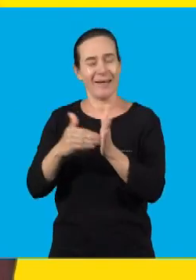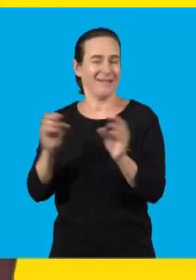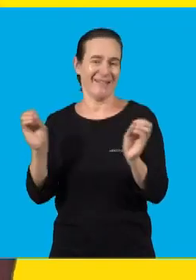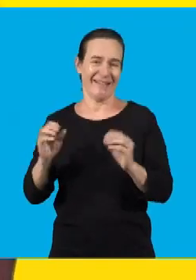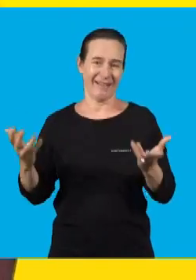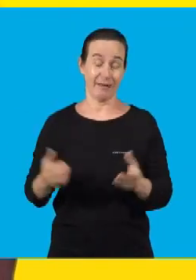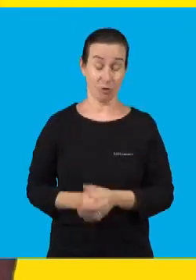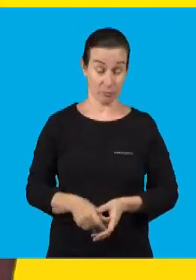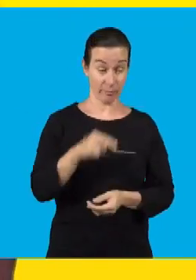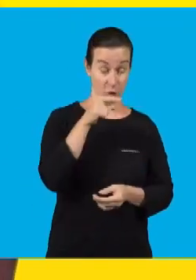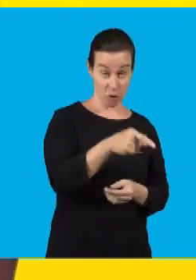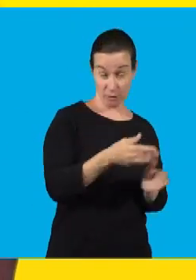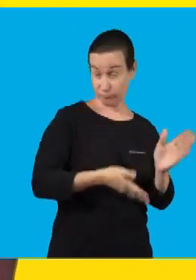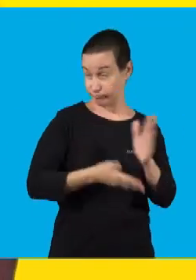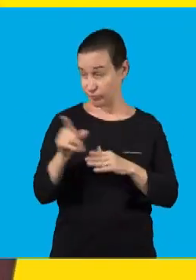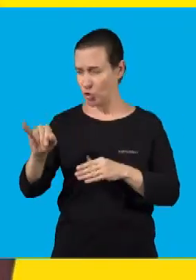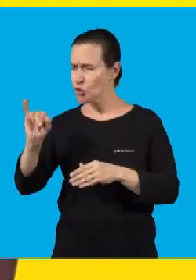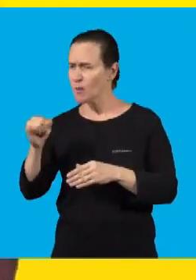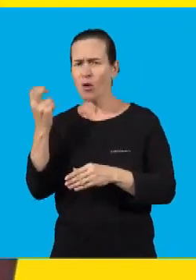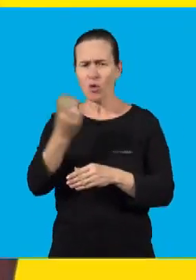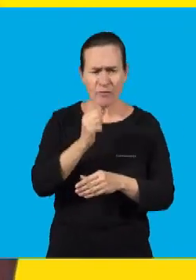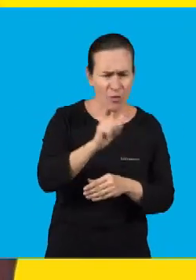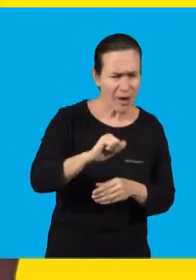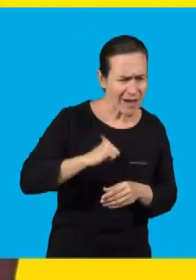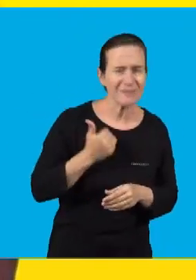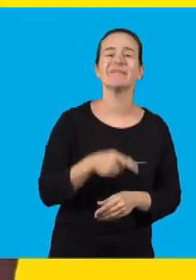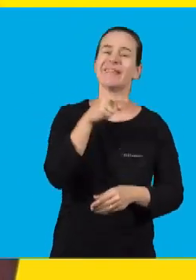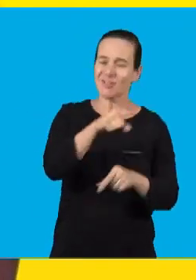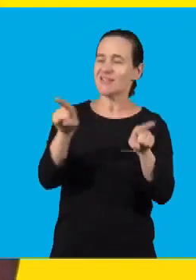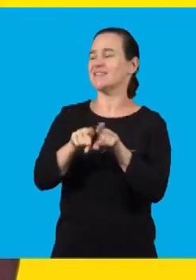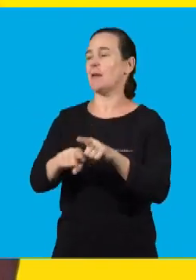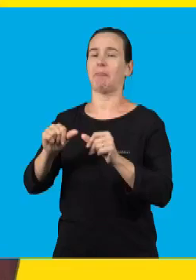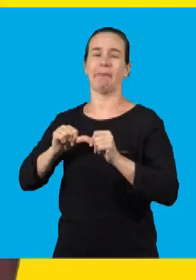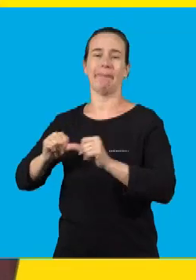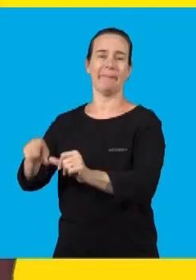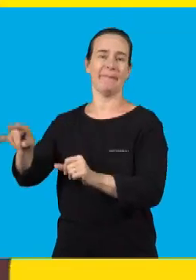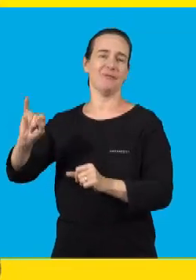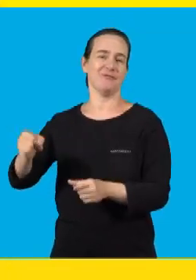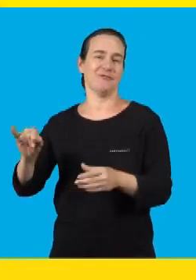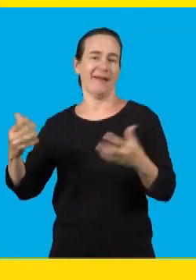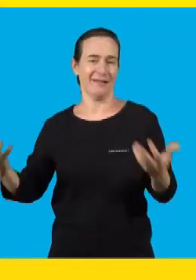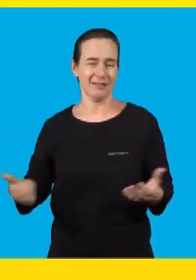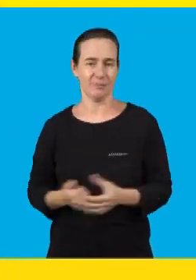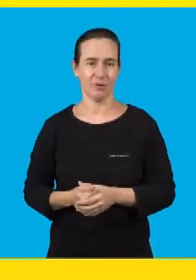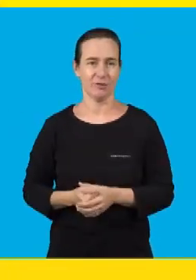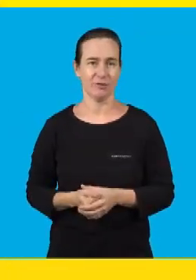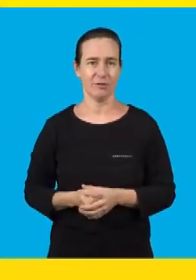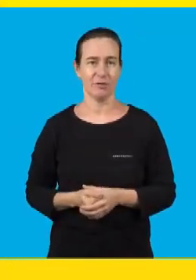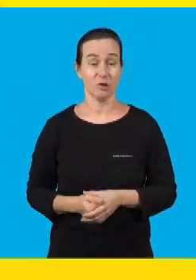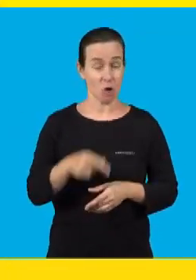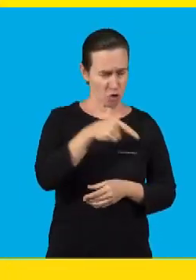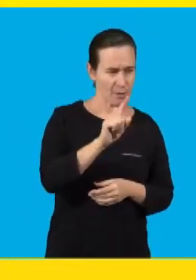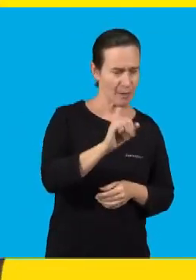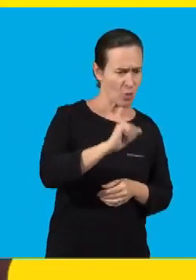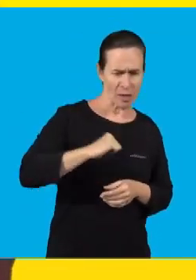that the reason why she went is also the reason why she stayed, right? So the irony here is she